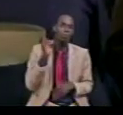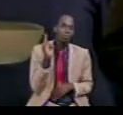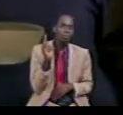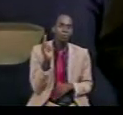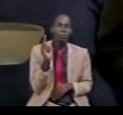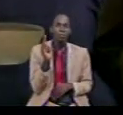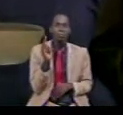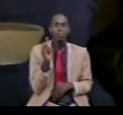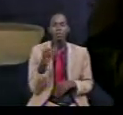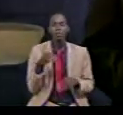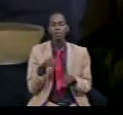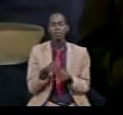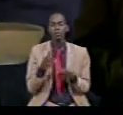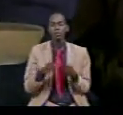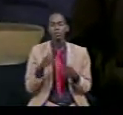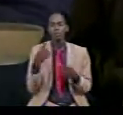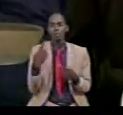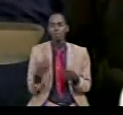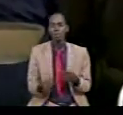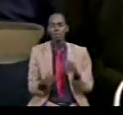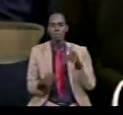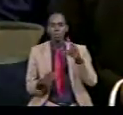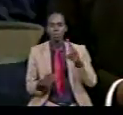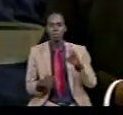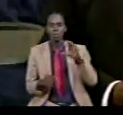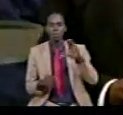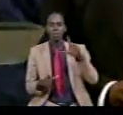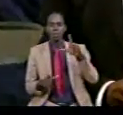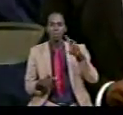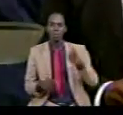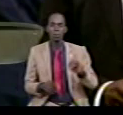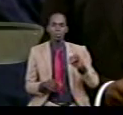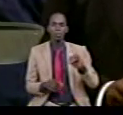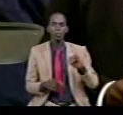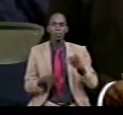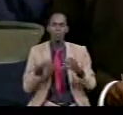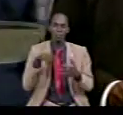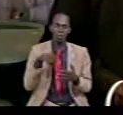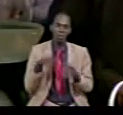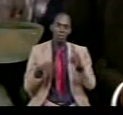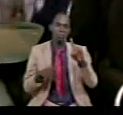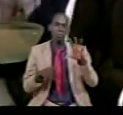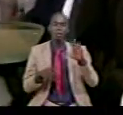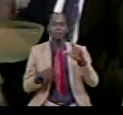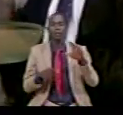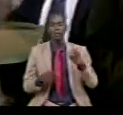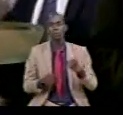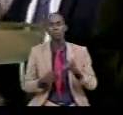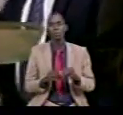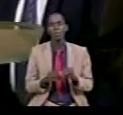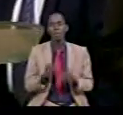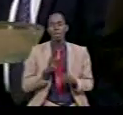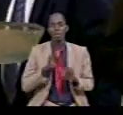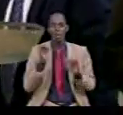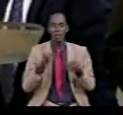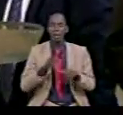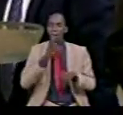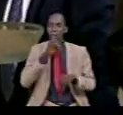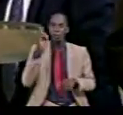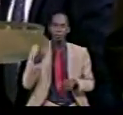the growth of Deeper Christian Life Ministry, DCLM. I can assure